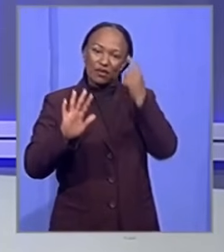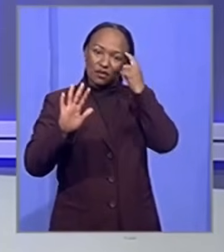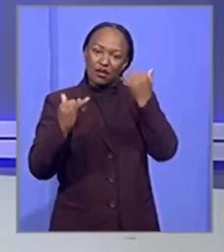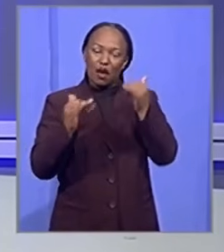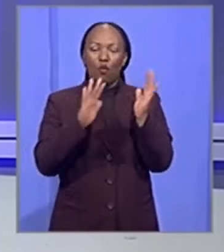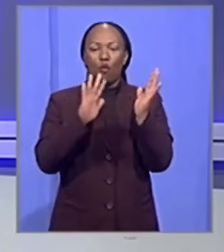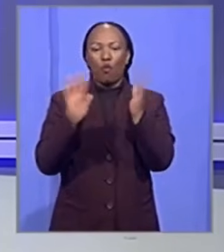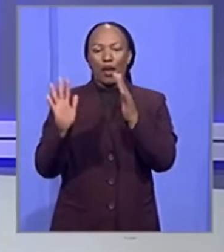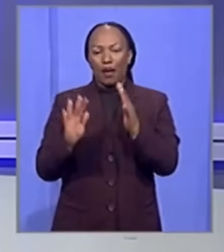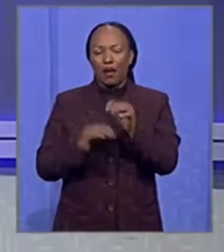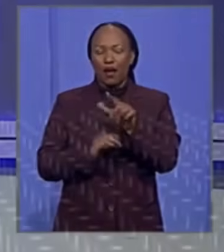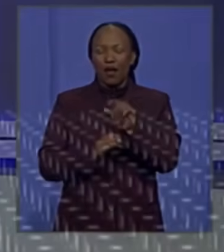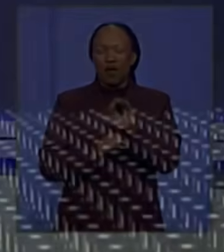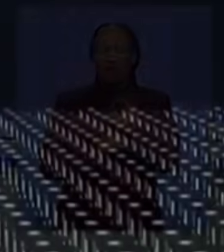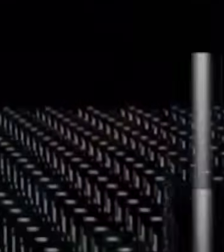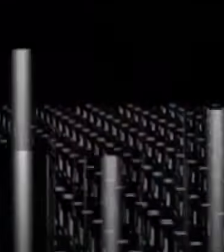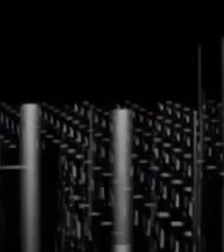bolipi.